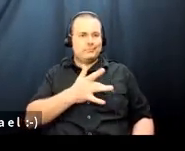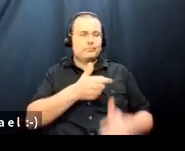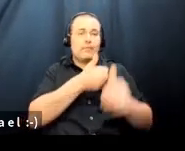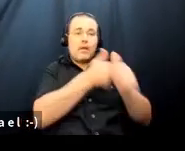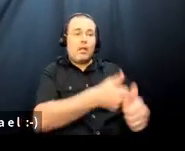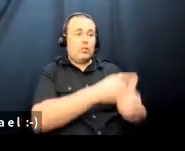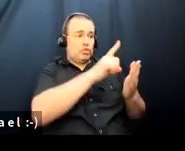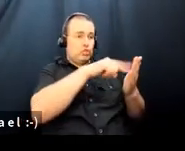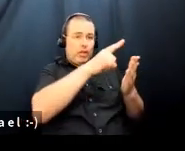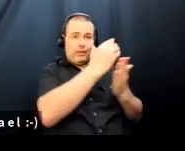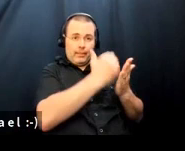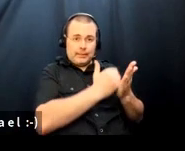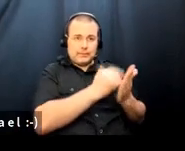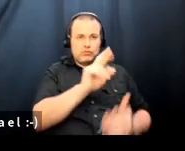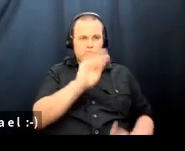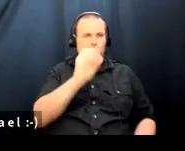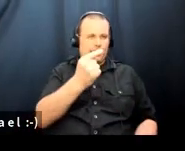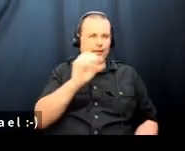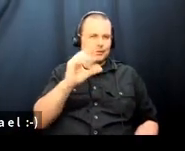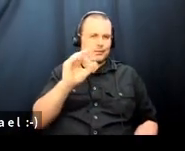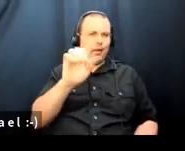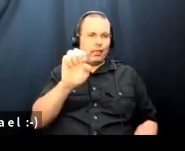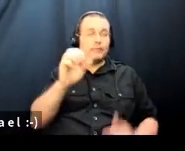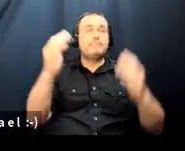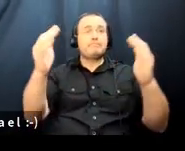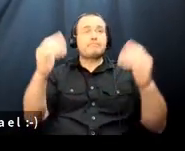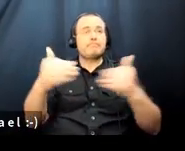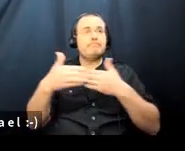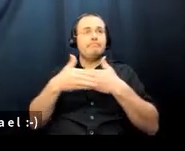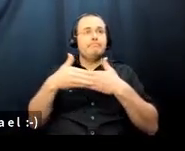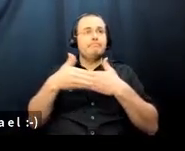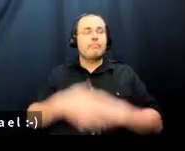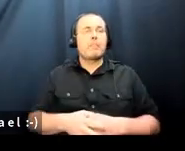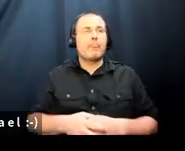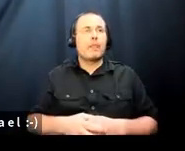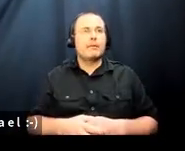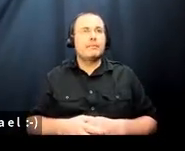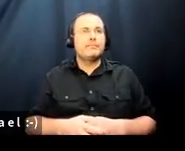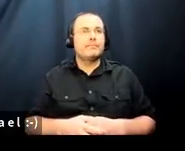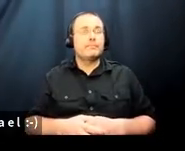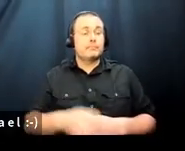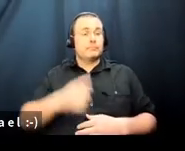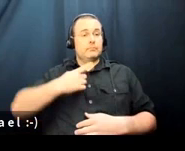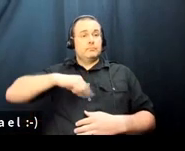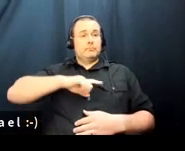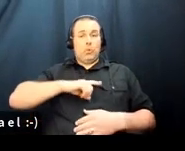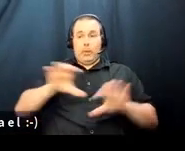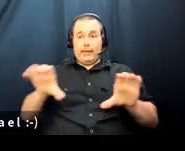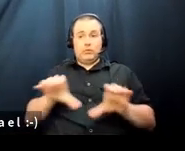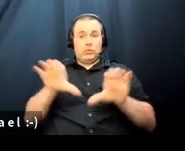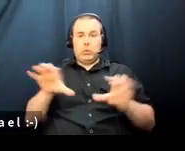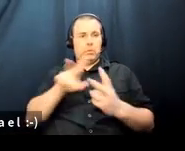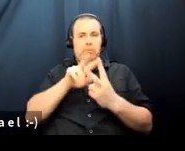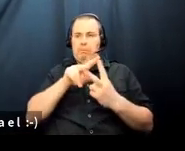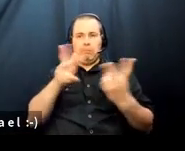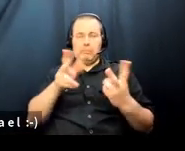rating scales. Okay, next slide. Whatever we do, when we're doing